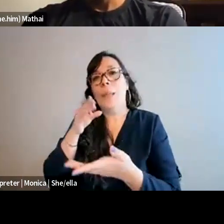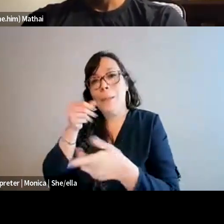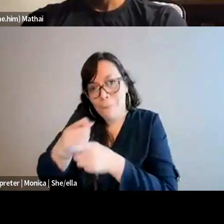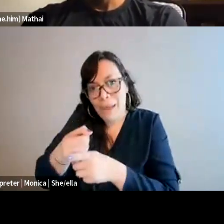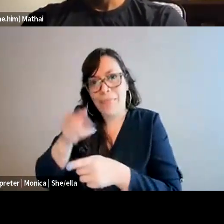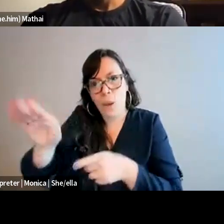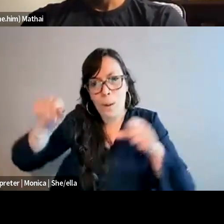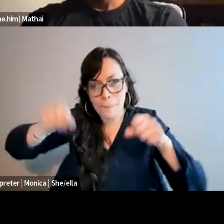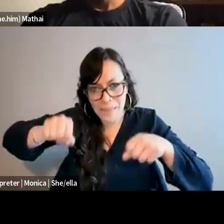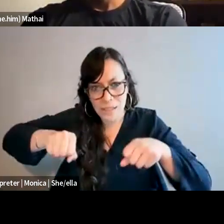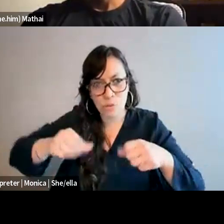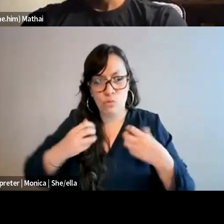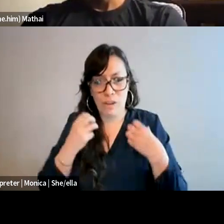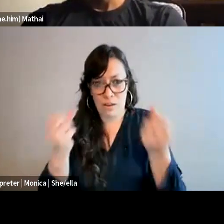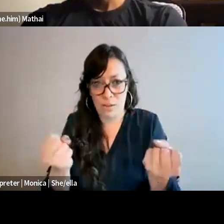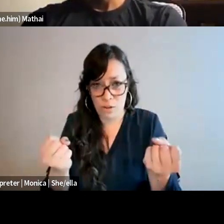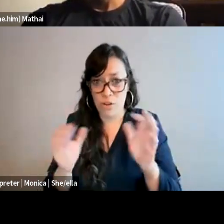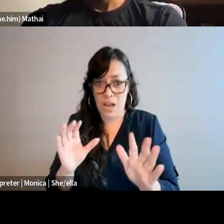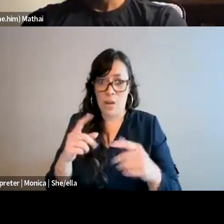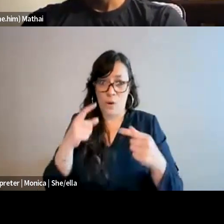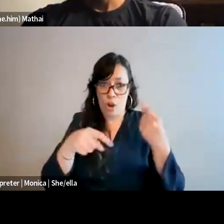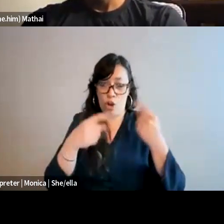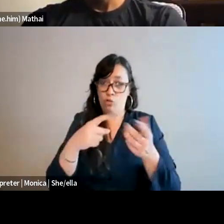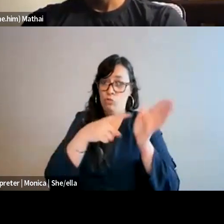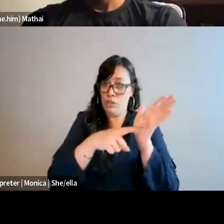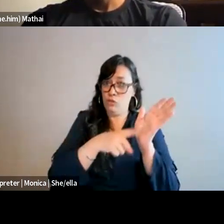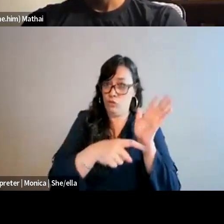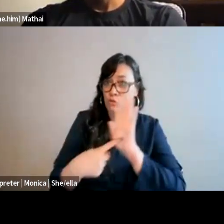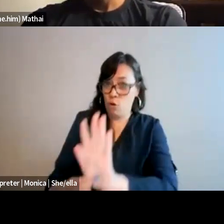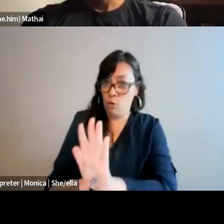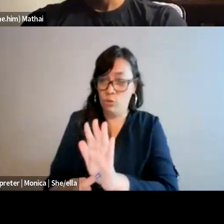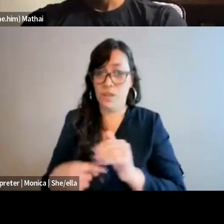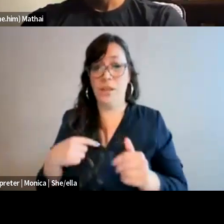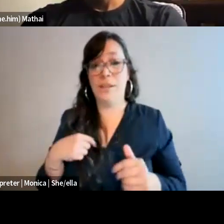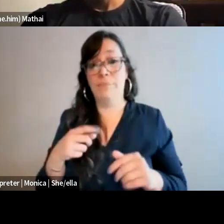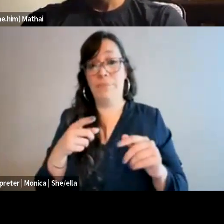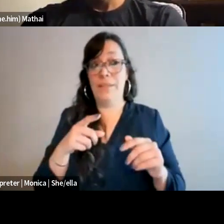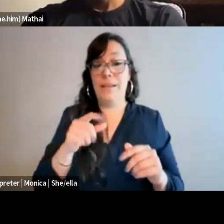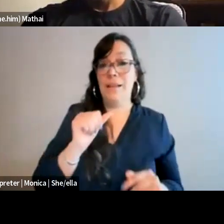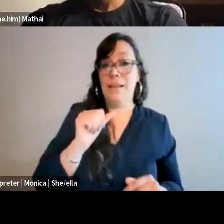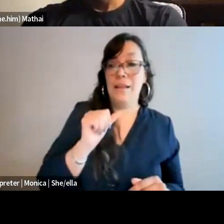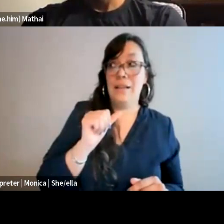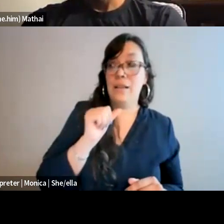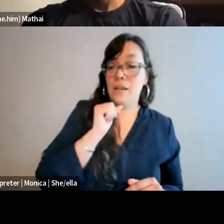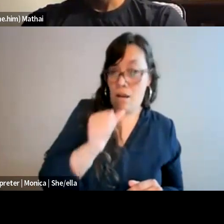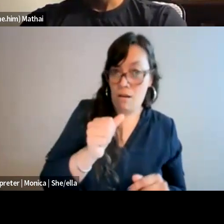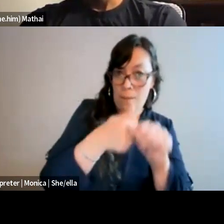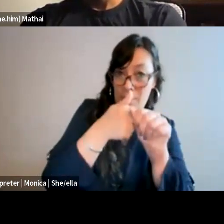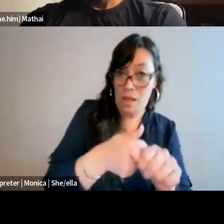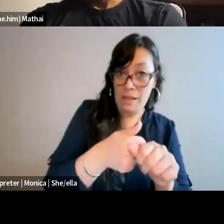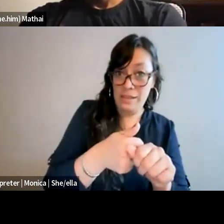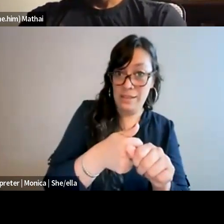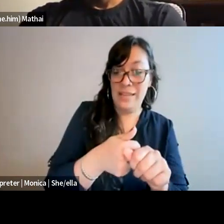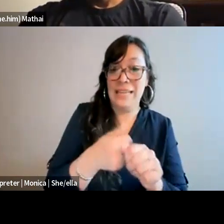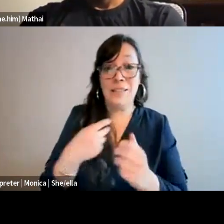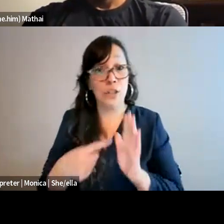And I would argue, and actually research shows that quote unquote non-compliance is actually